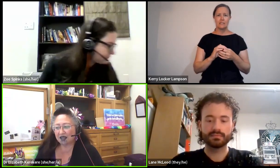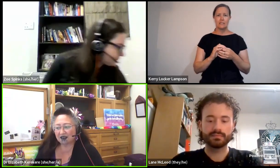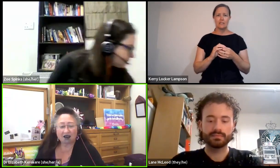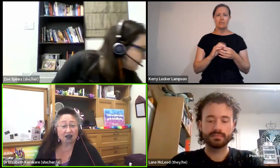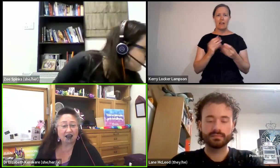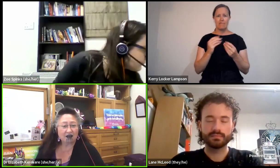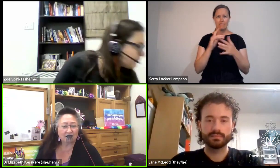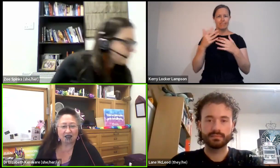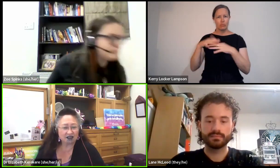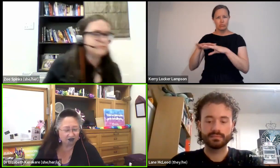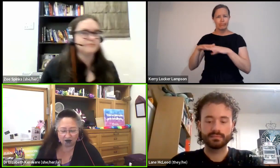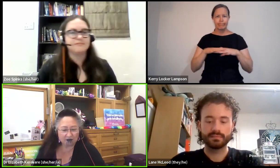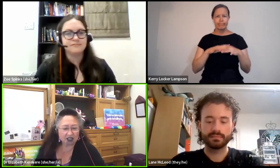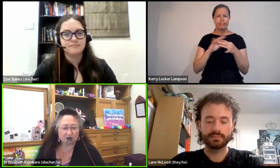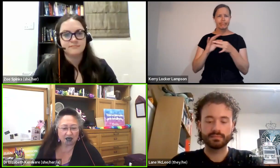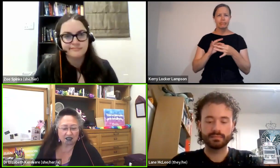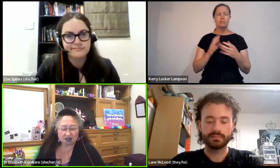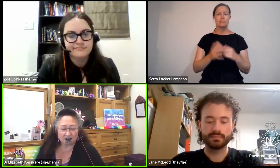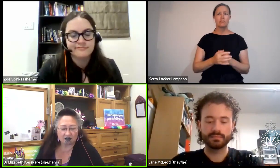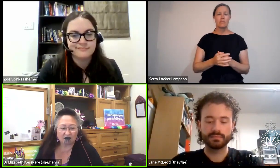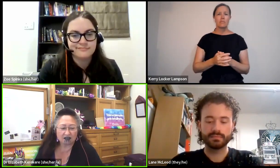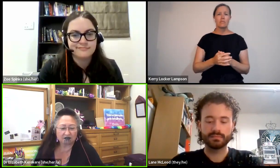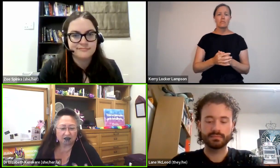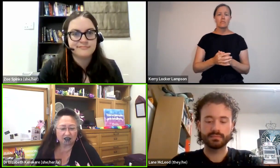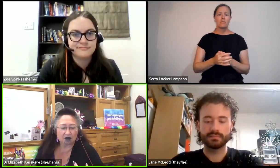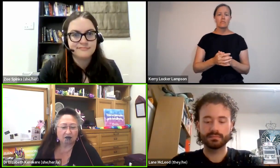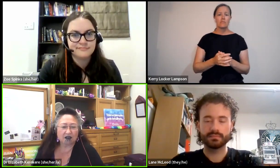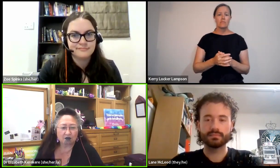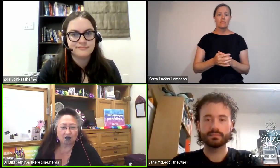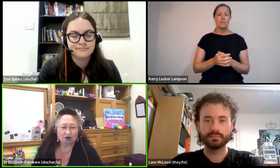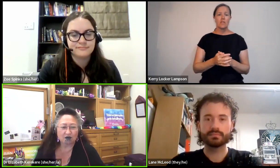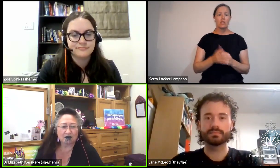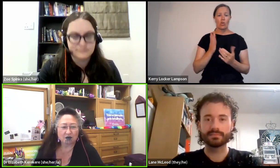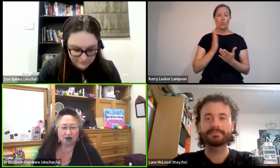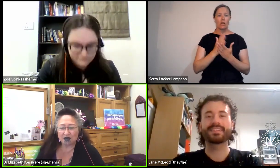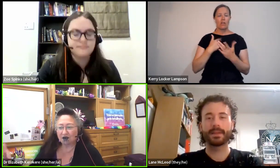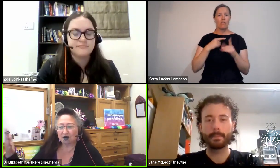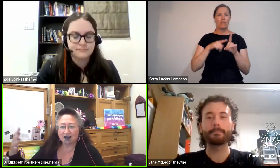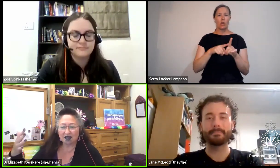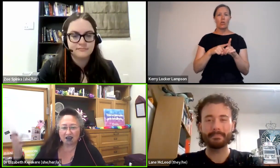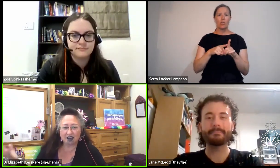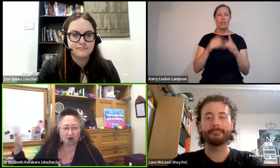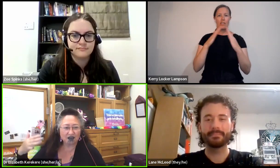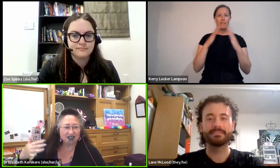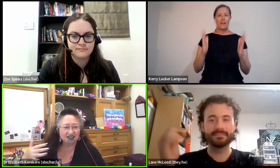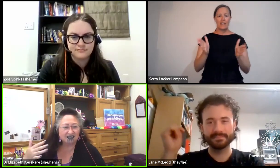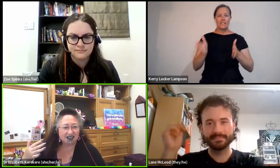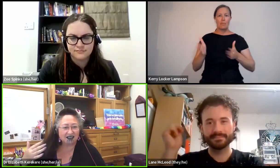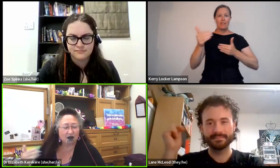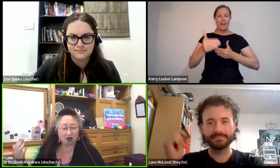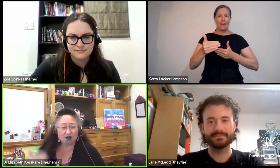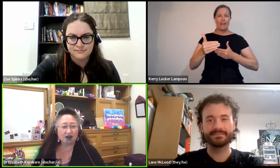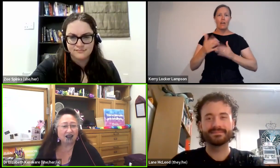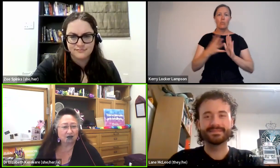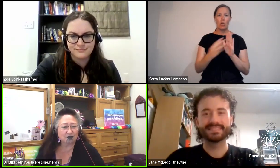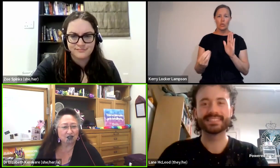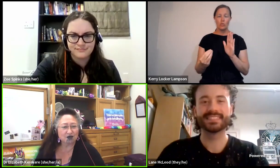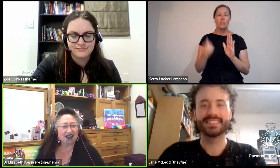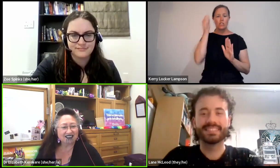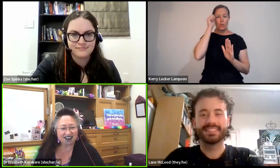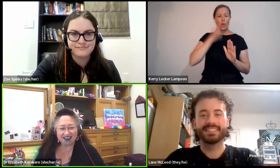the way that I look at health then is very much based on the whare tapawha model, where we know that what is our wairua,